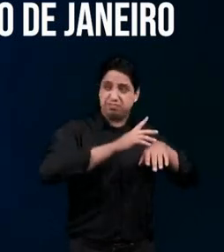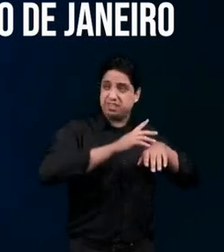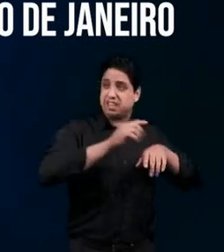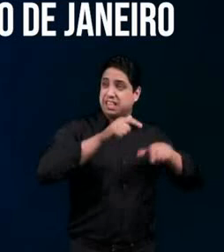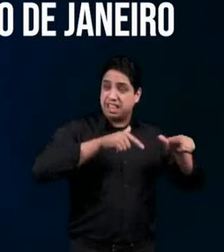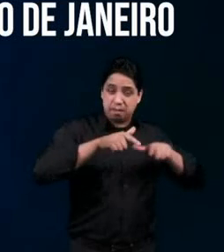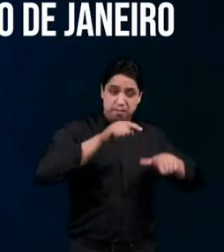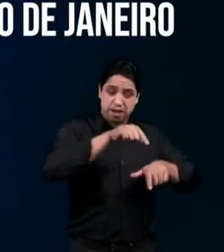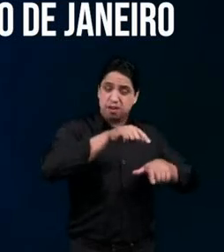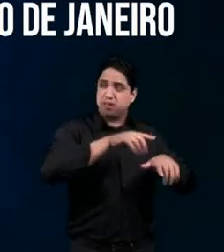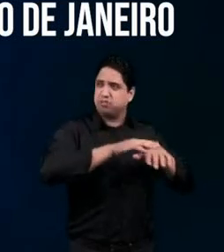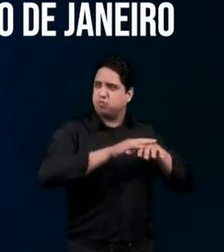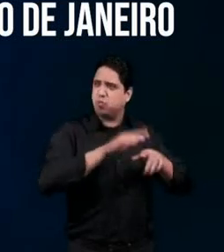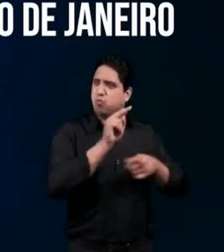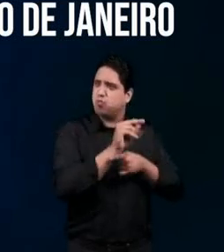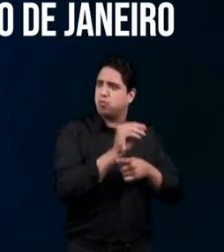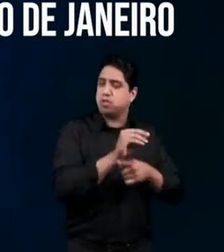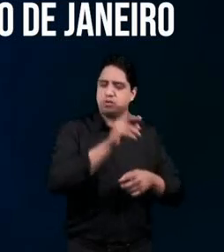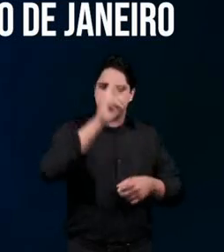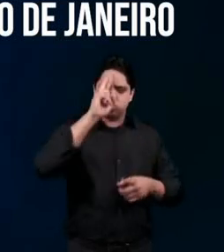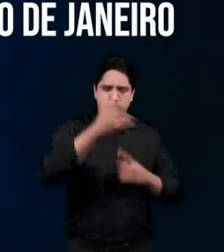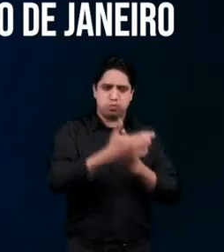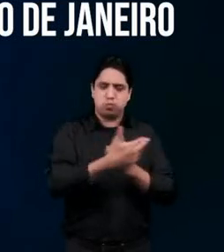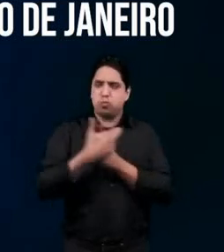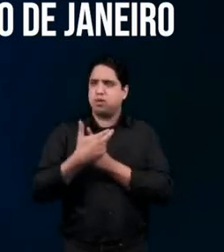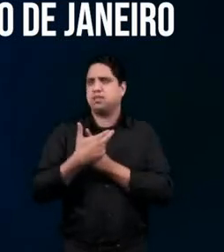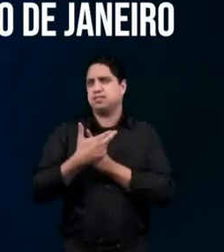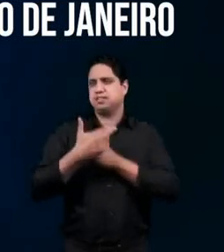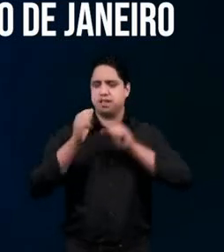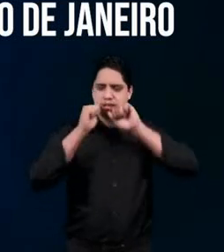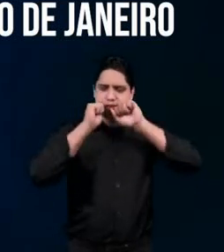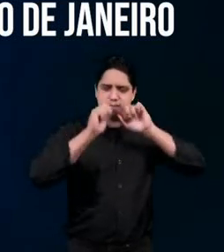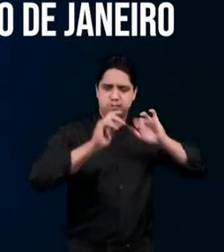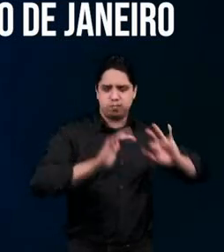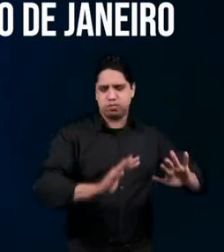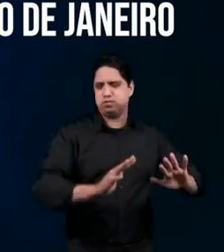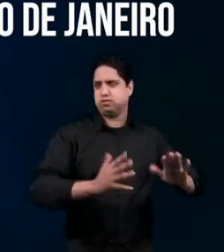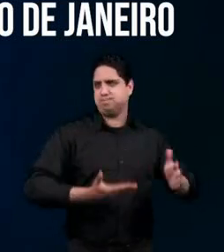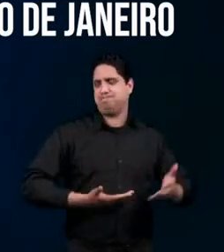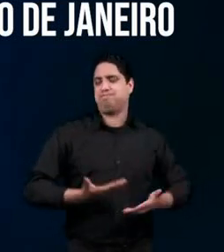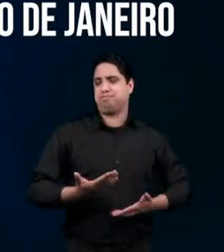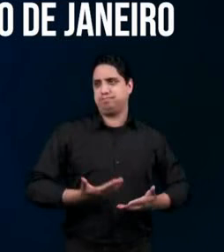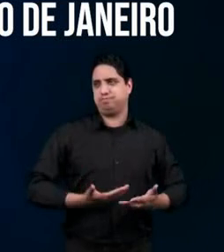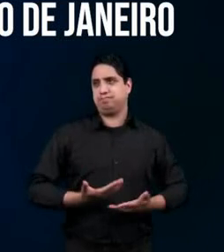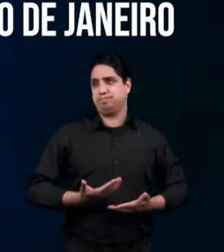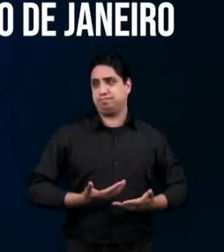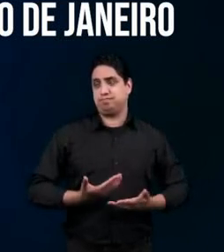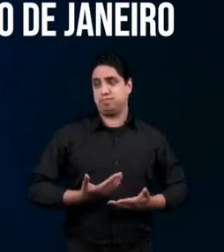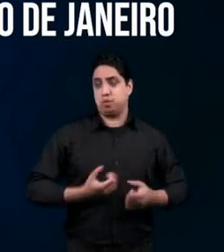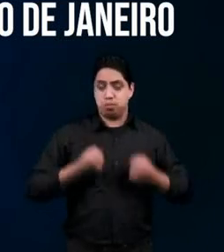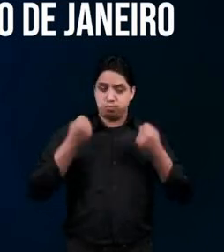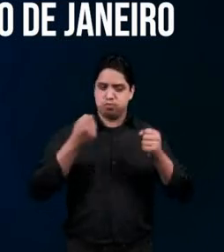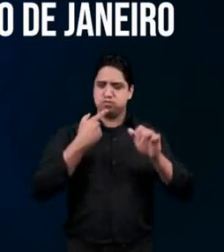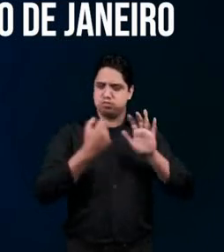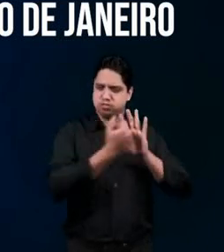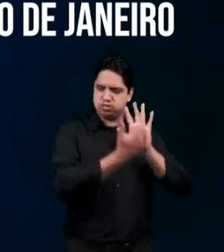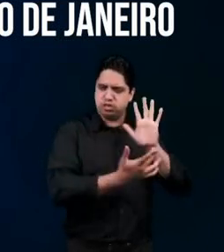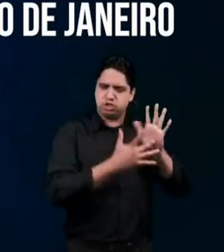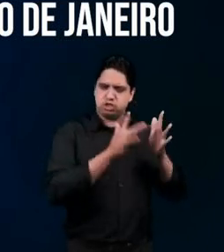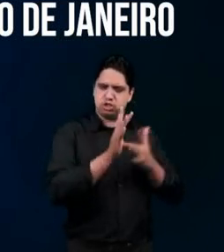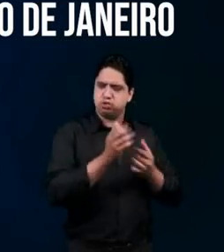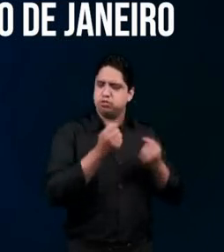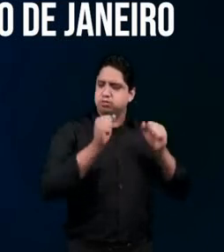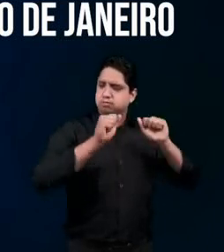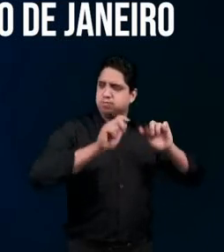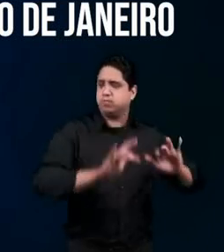of this sickness, that the Lord may guard our brethren, that he may protect their children under the